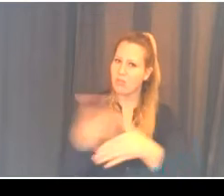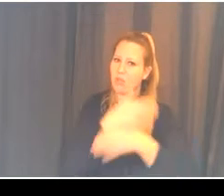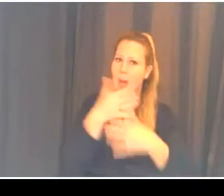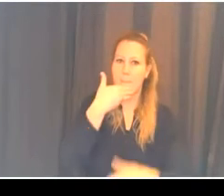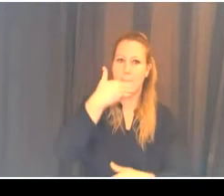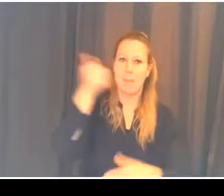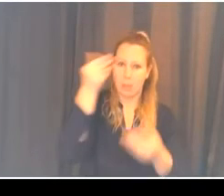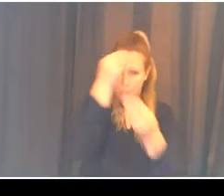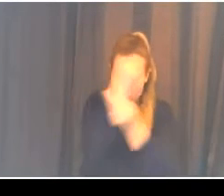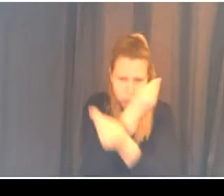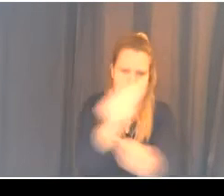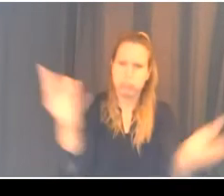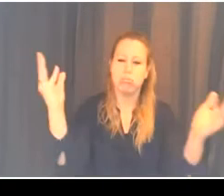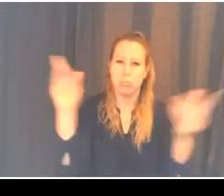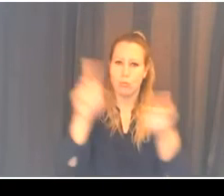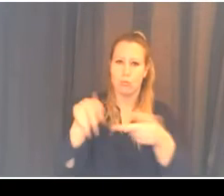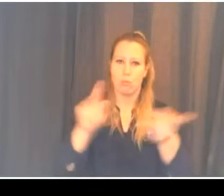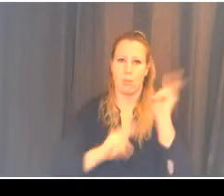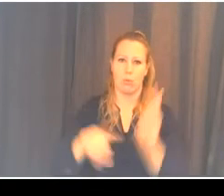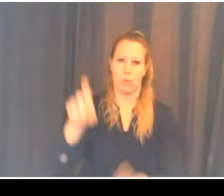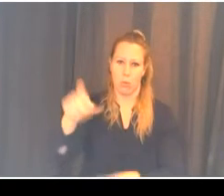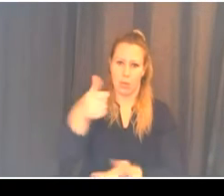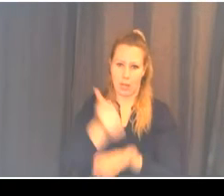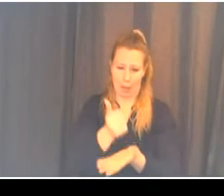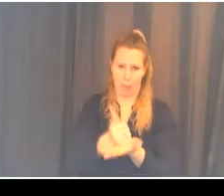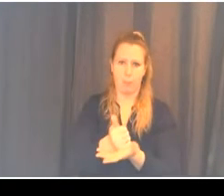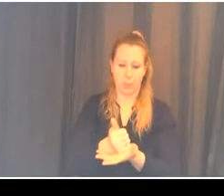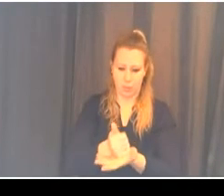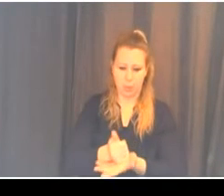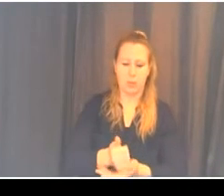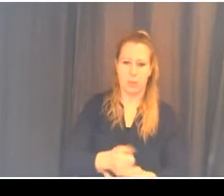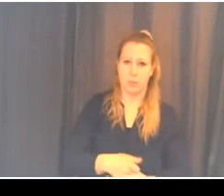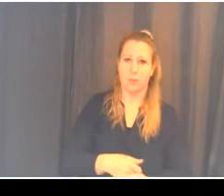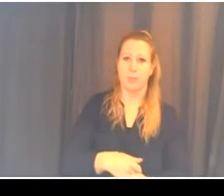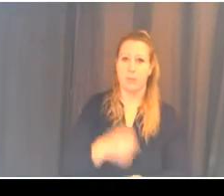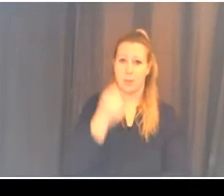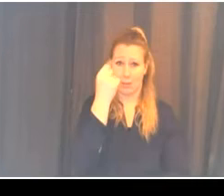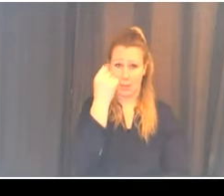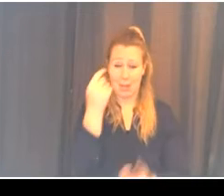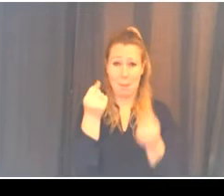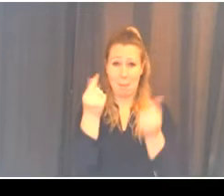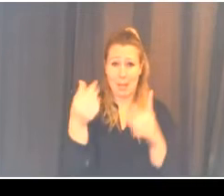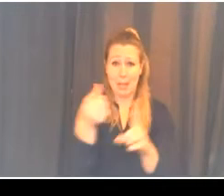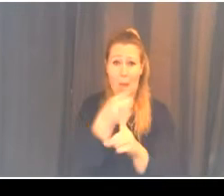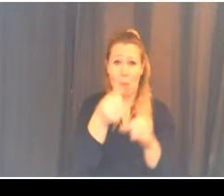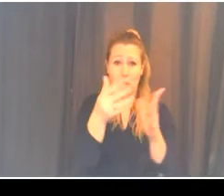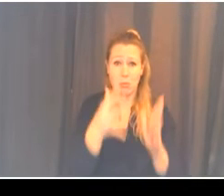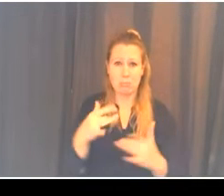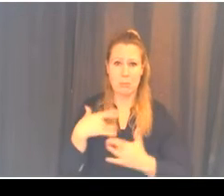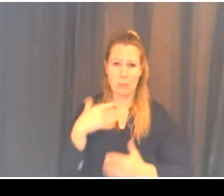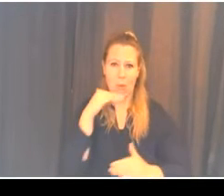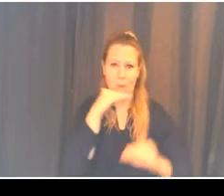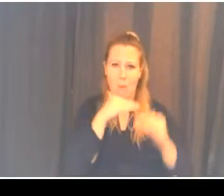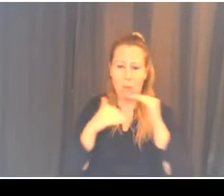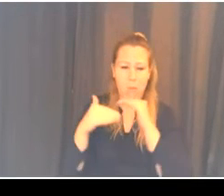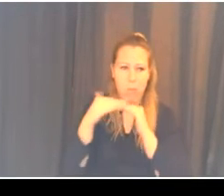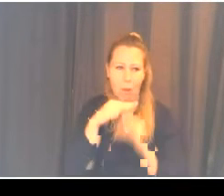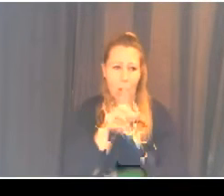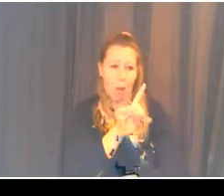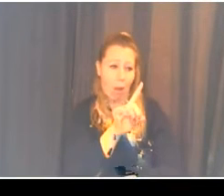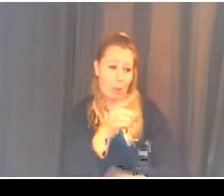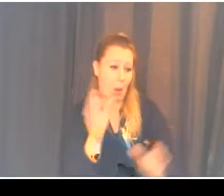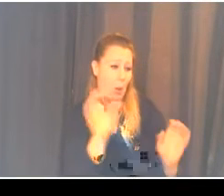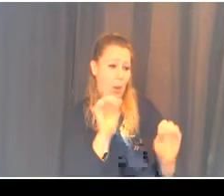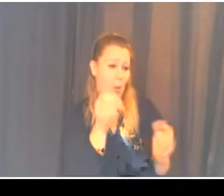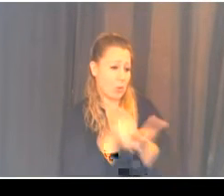violence who got the uh Family Justice centers running up and running quickly but we know that there are many people out there